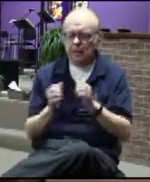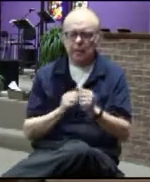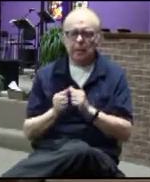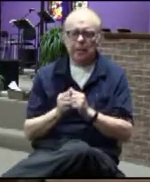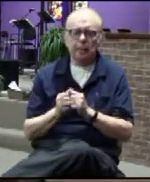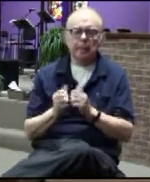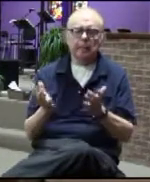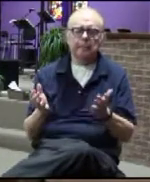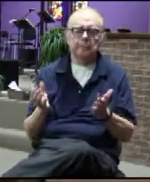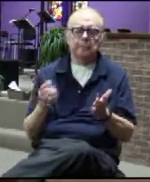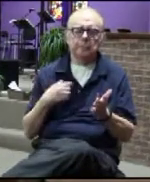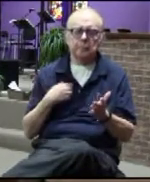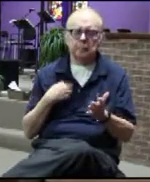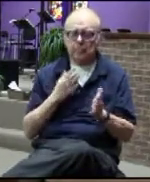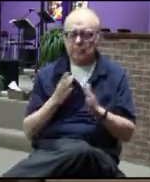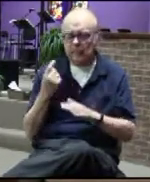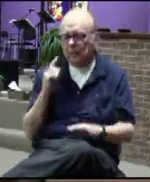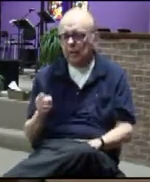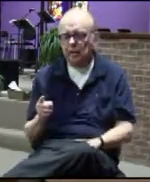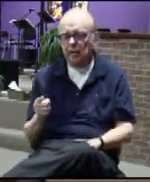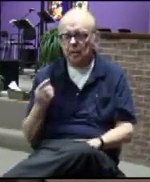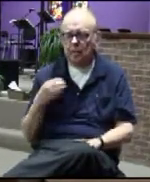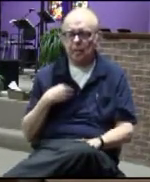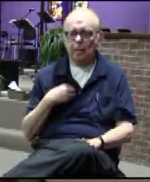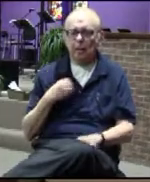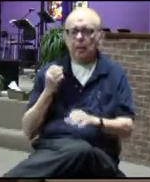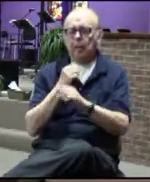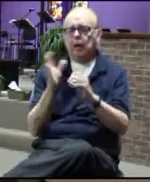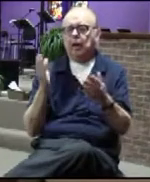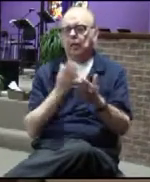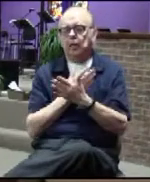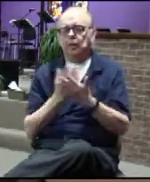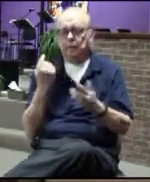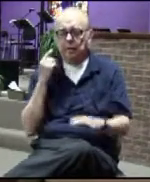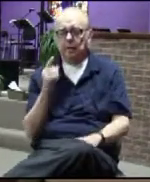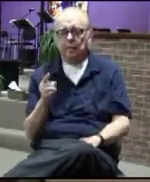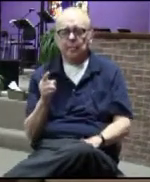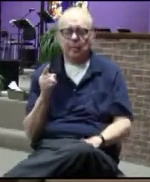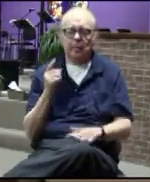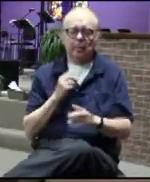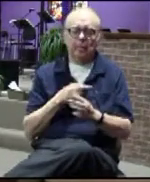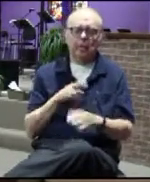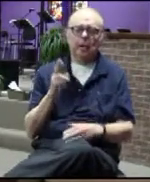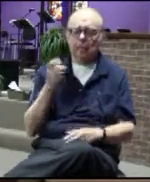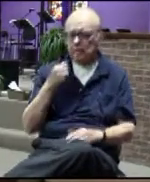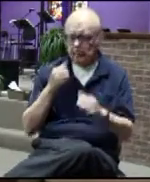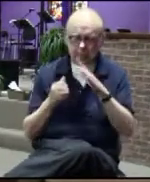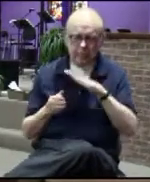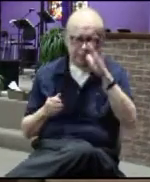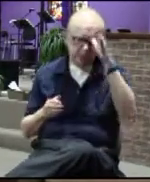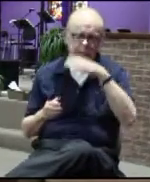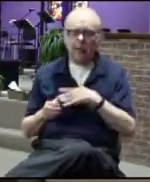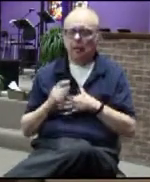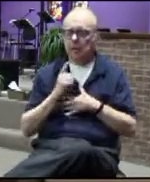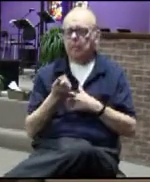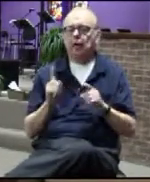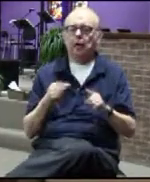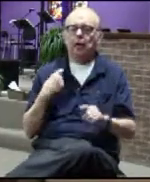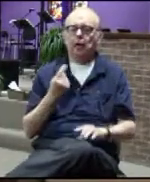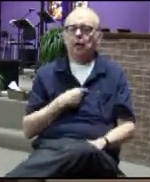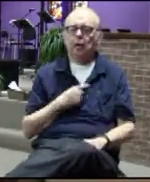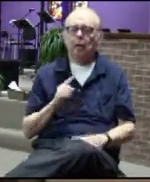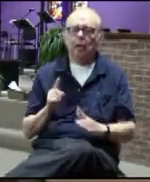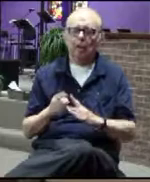your muscles together I had plans for you I imagined these things for you righteousness ladies and gentlemen is when we